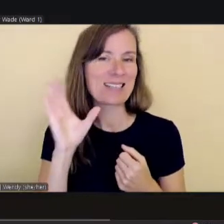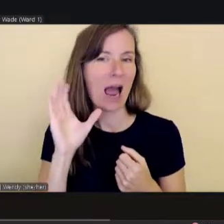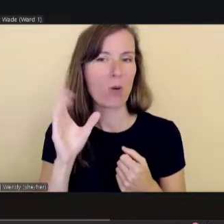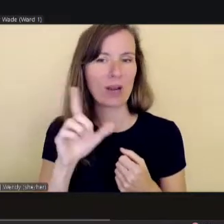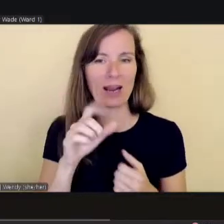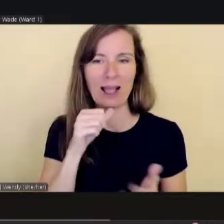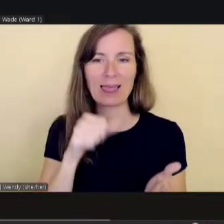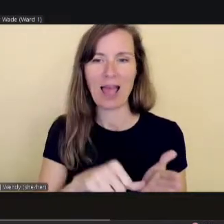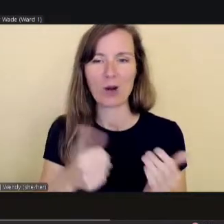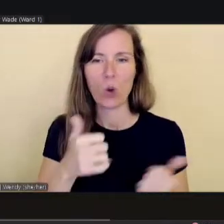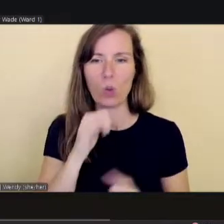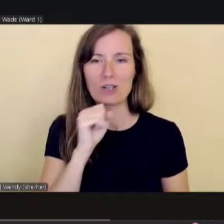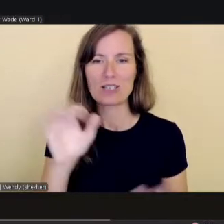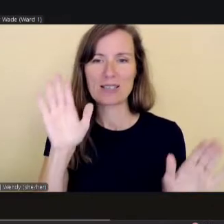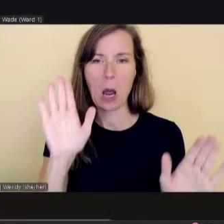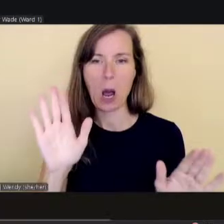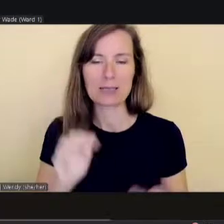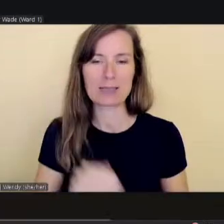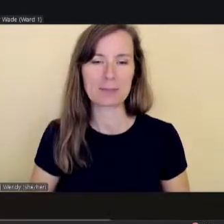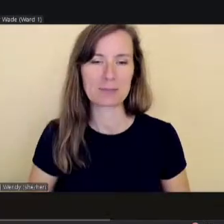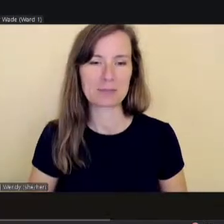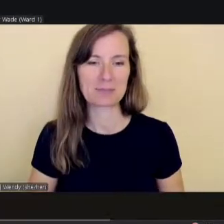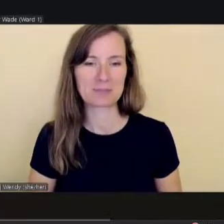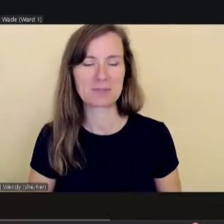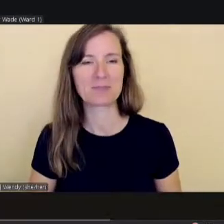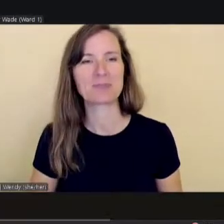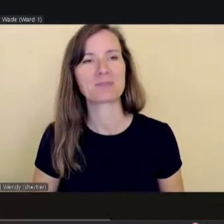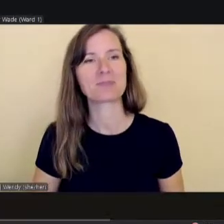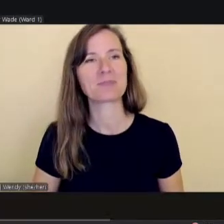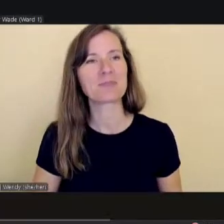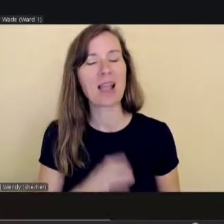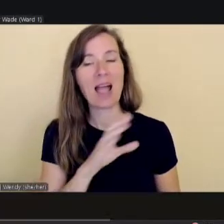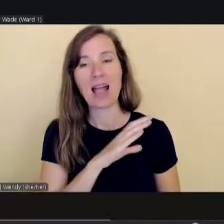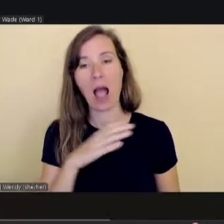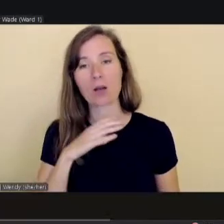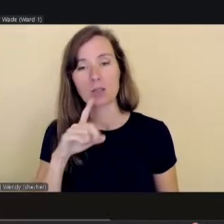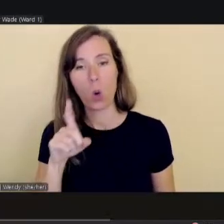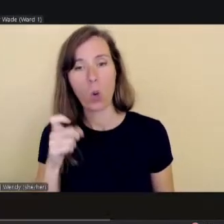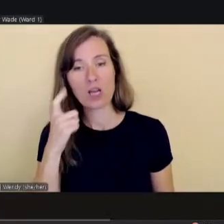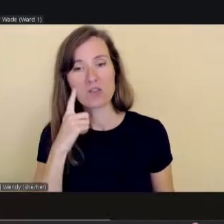Okay, council, any questions for the police department? Mr. Legloahec.